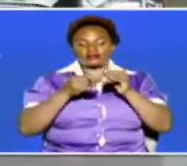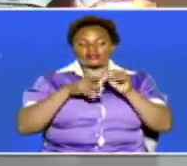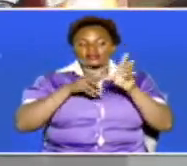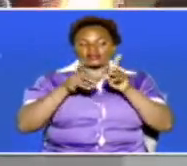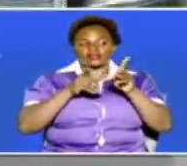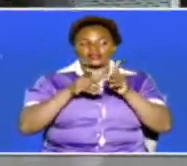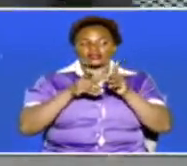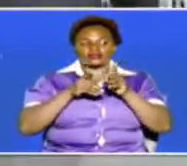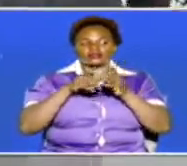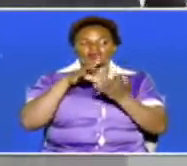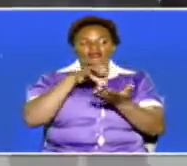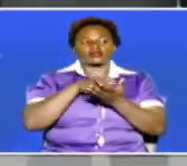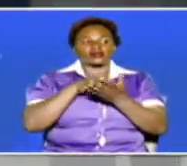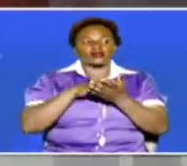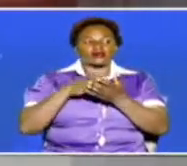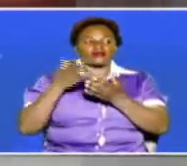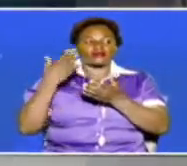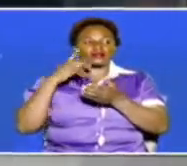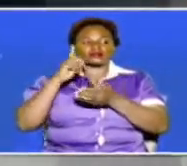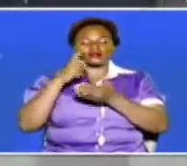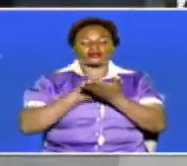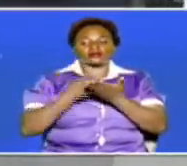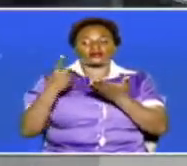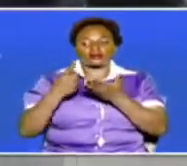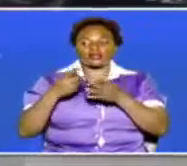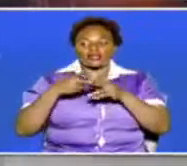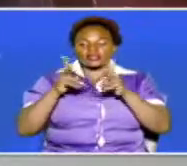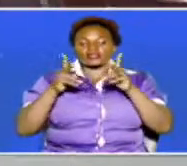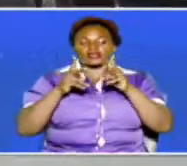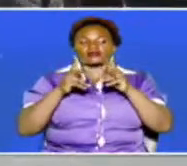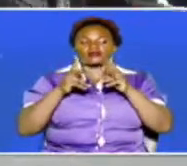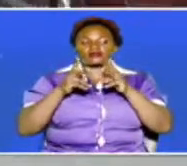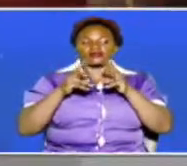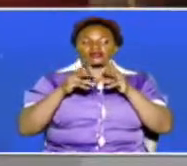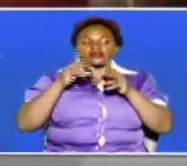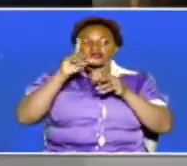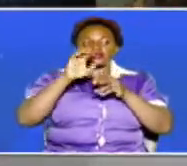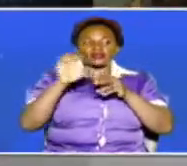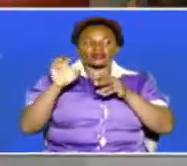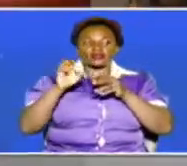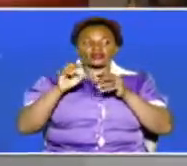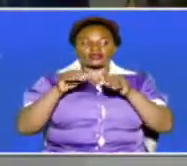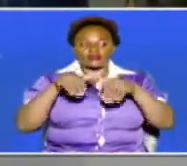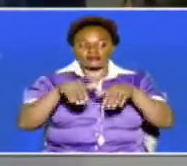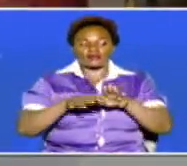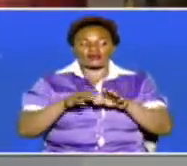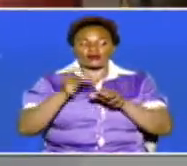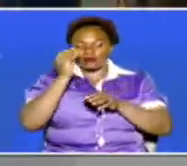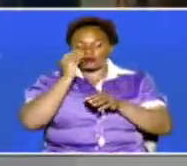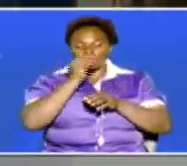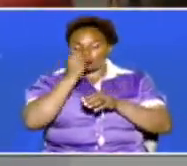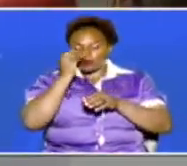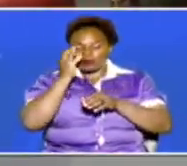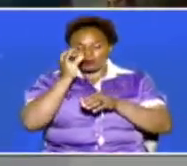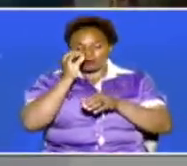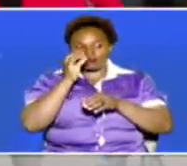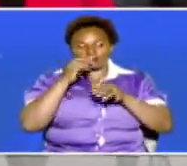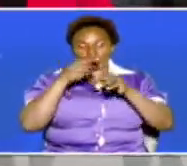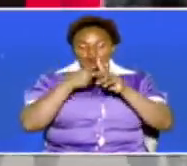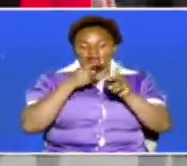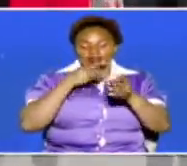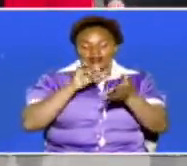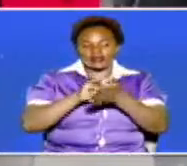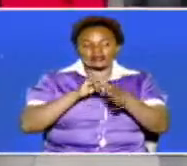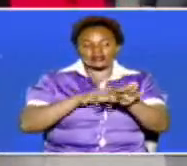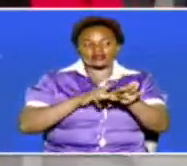And as had been the case for the past 1 week, the journey began at the Lee Funeral Home, the chilly, gloomy morning perhaps indicative